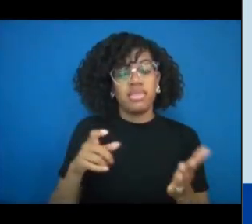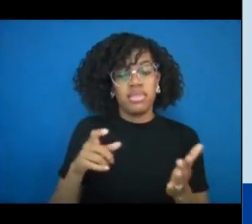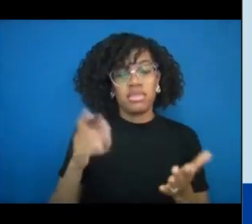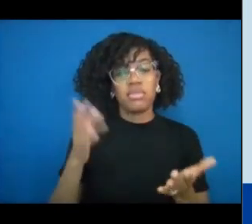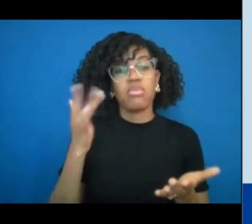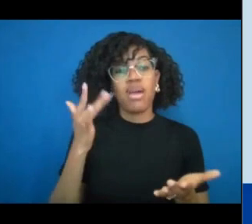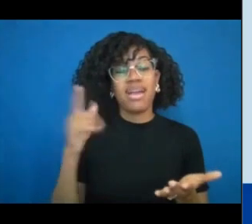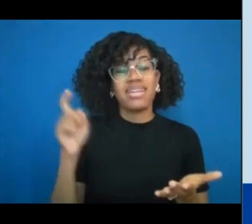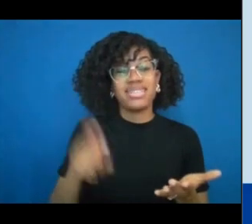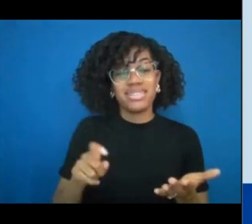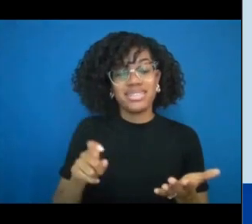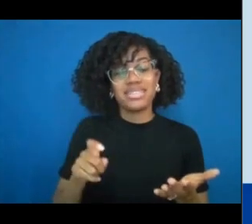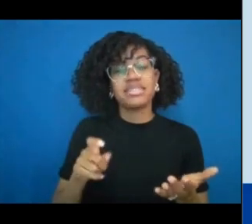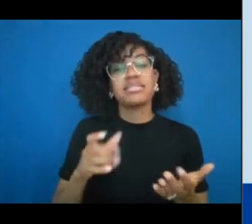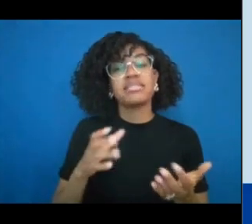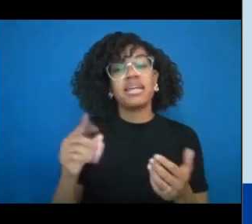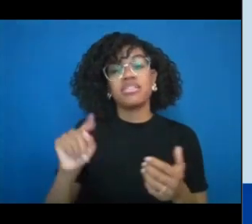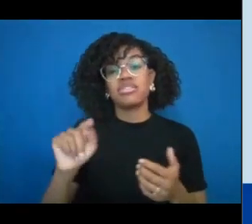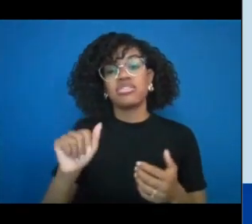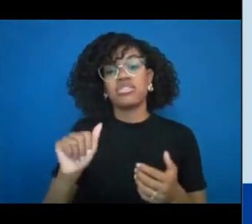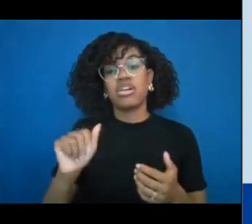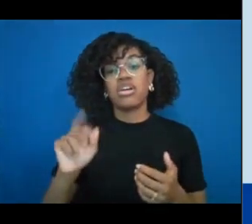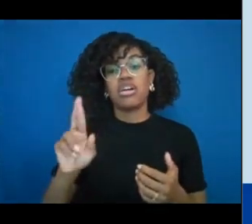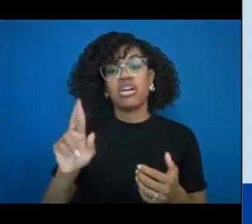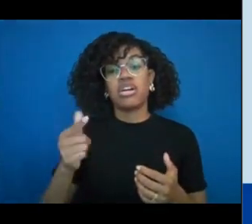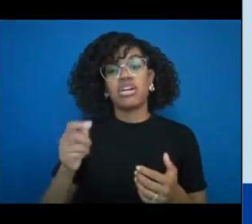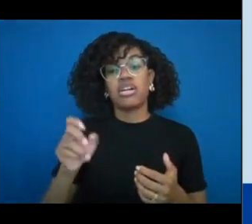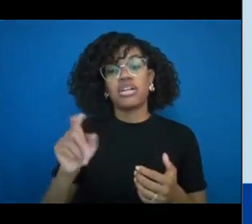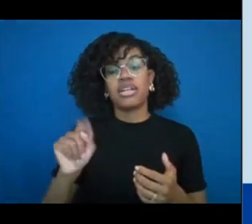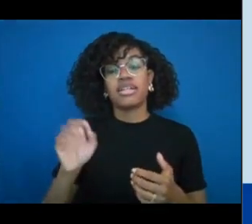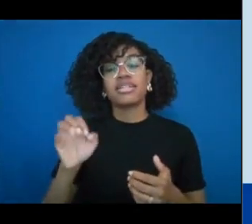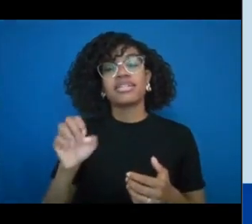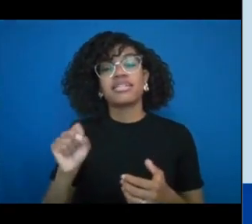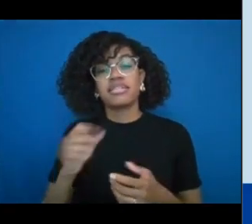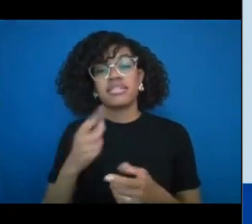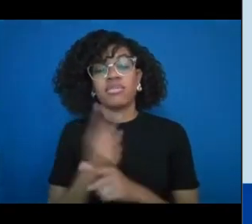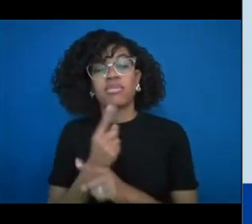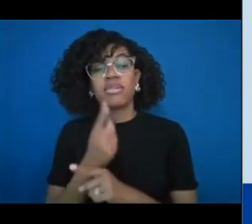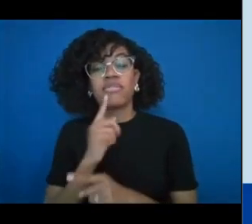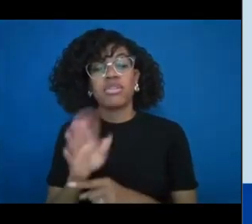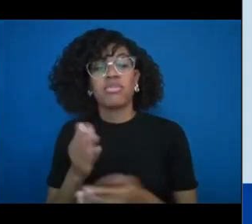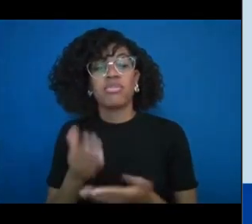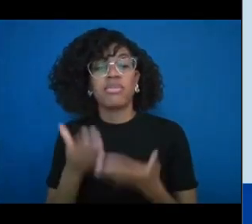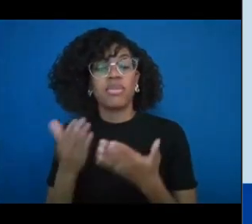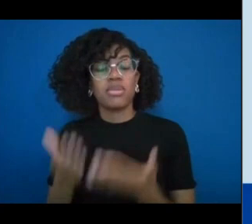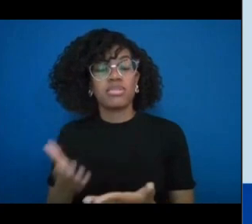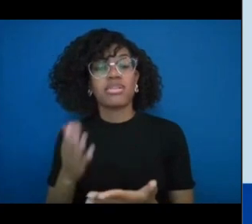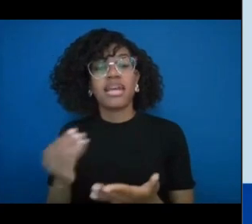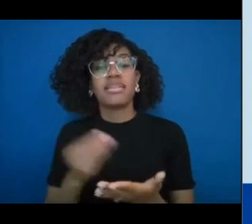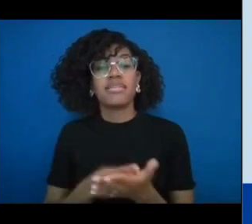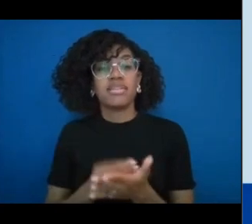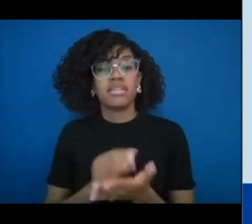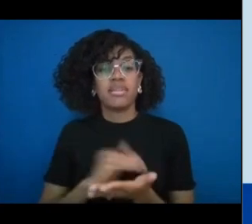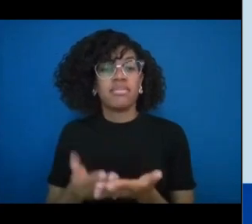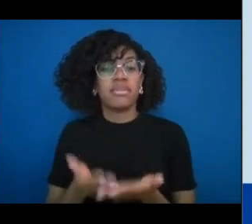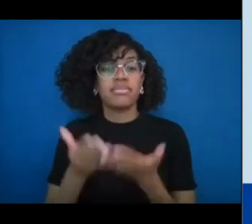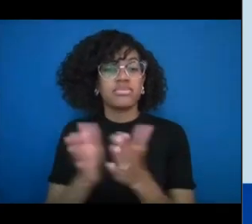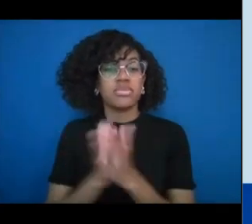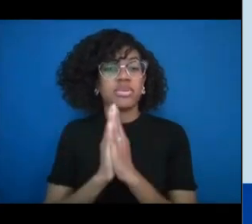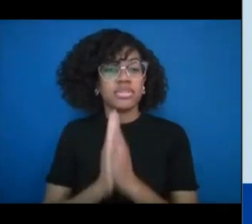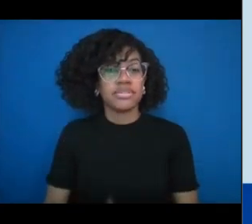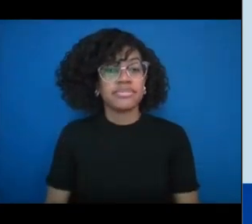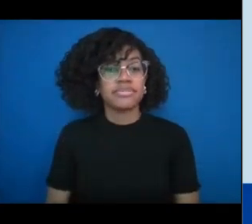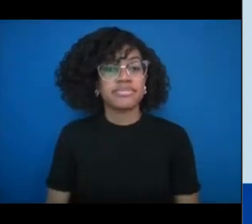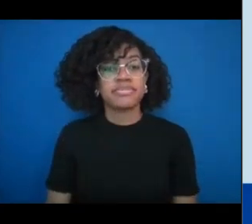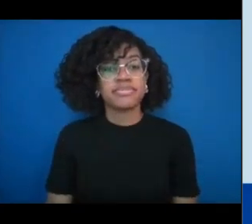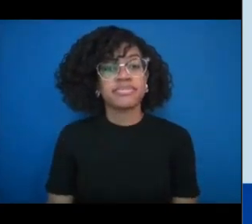needs and targets are appropriate for your proposal and the funding amount you are requesting.